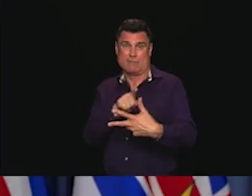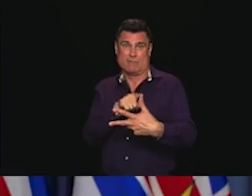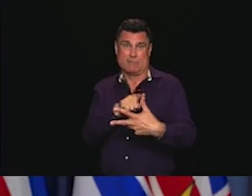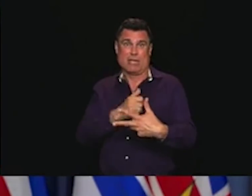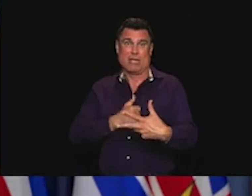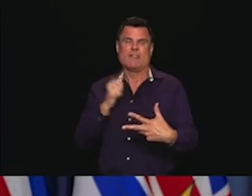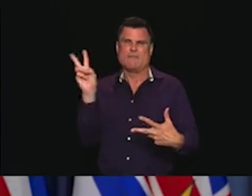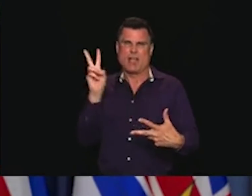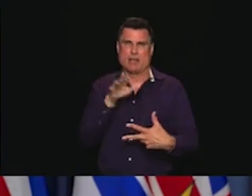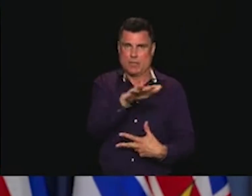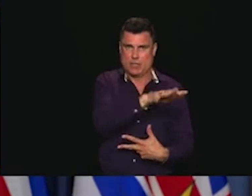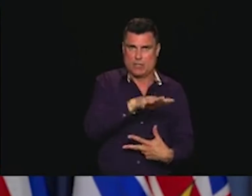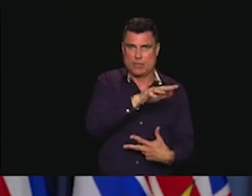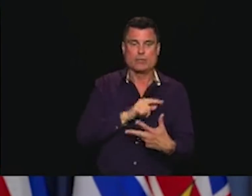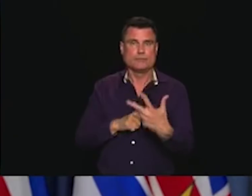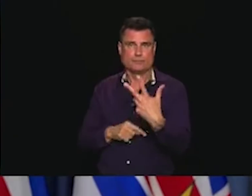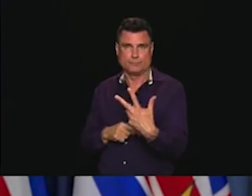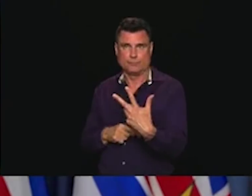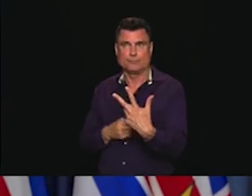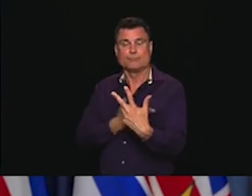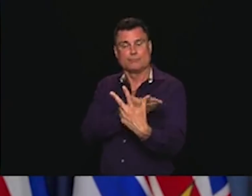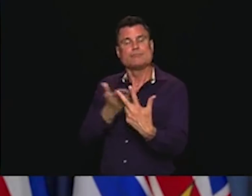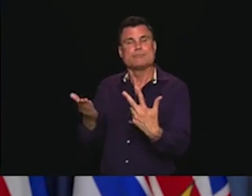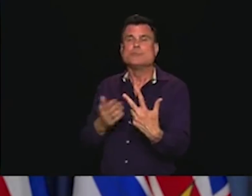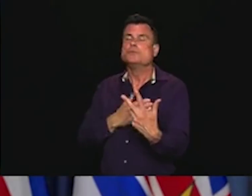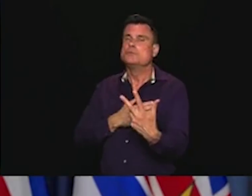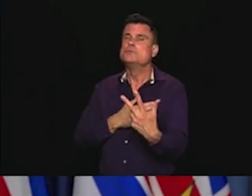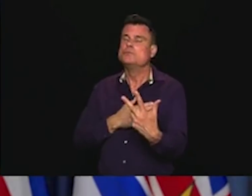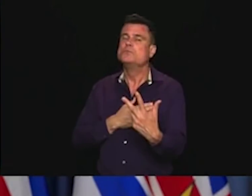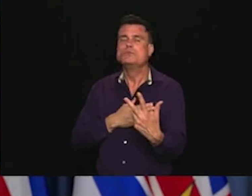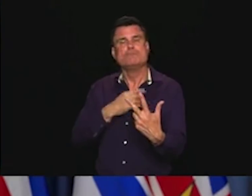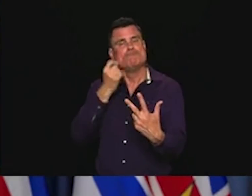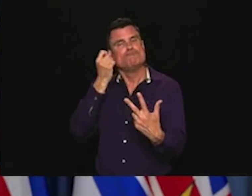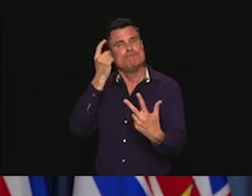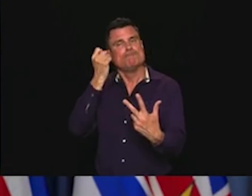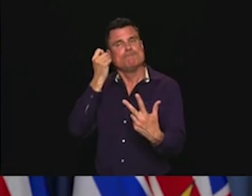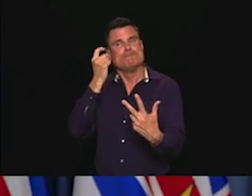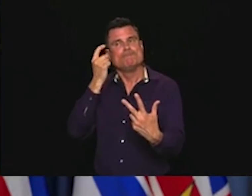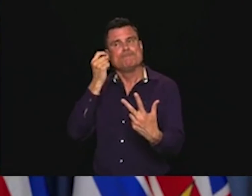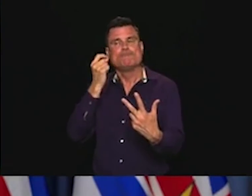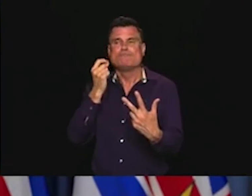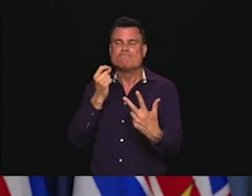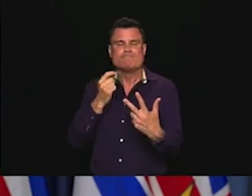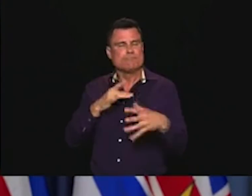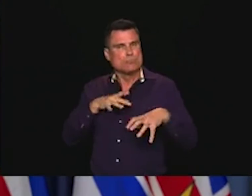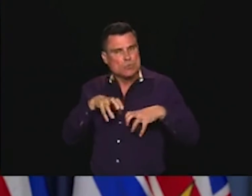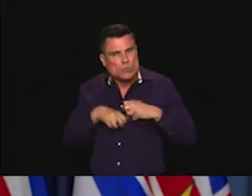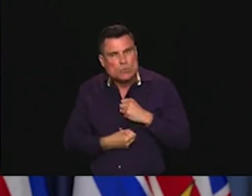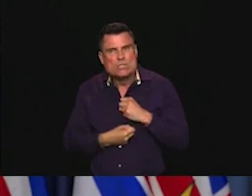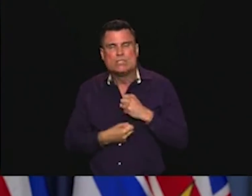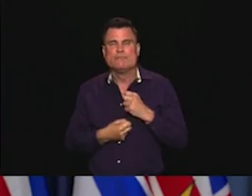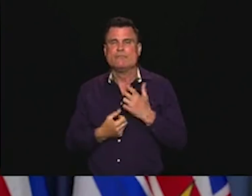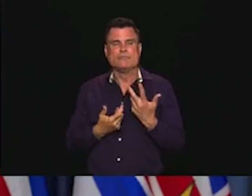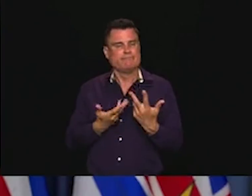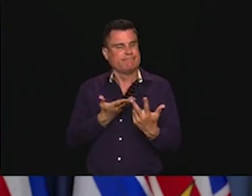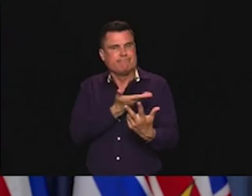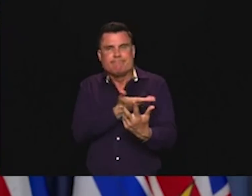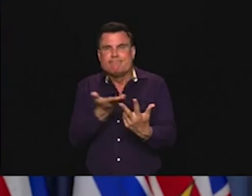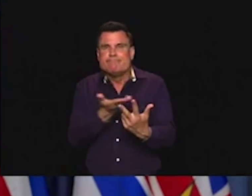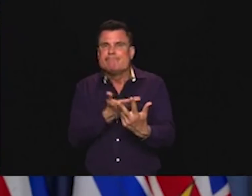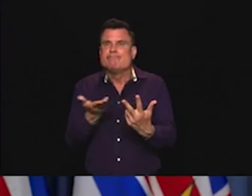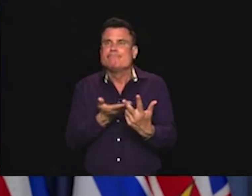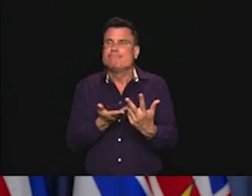weeks, and by continuing what we have been doing all along, which is being kind and being calm and being safe.